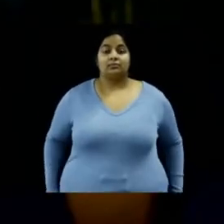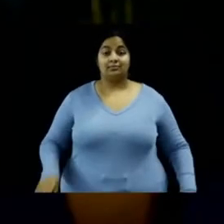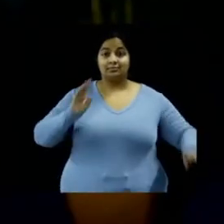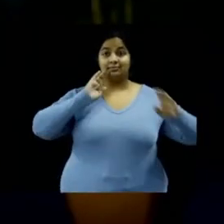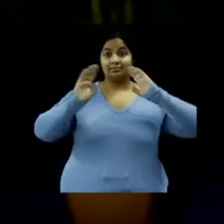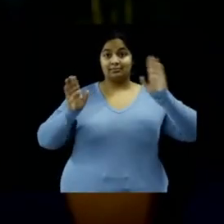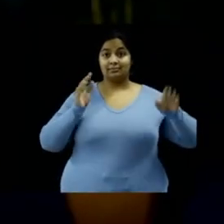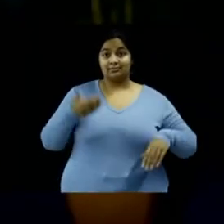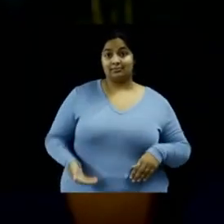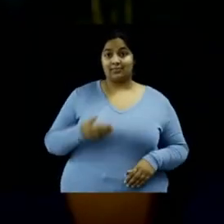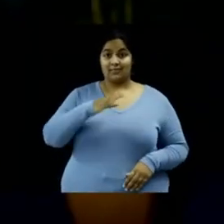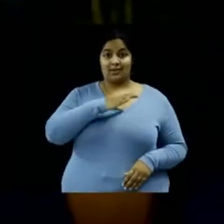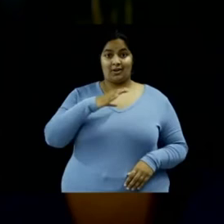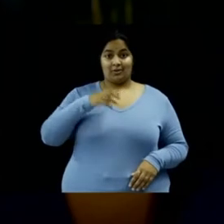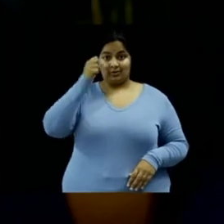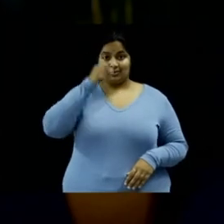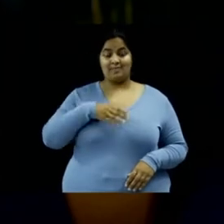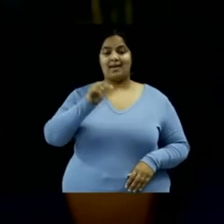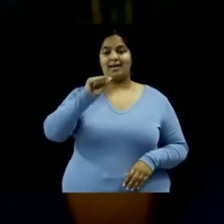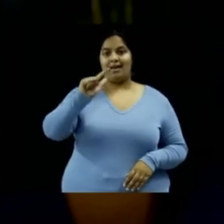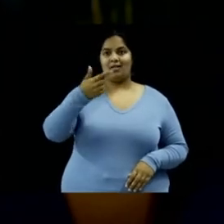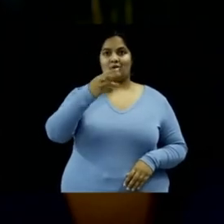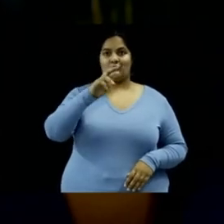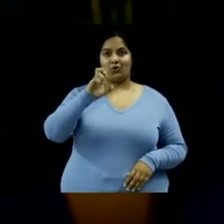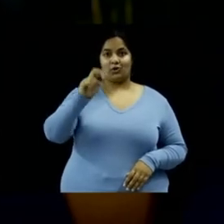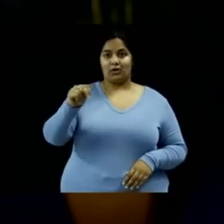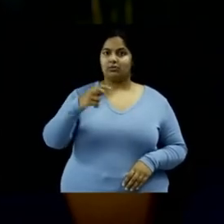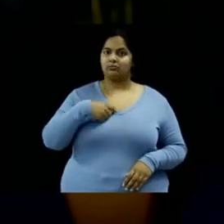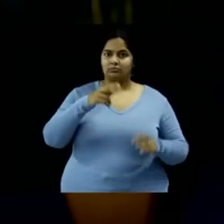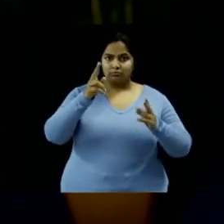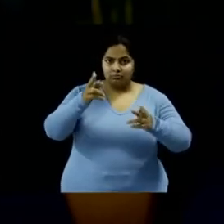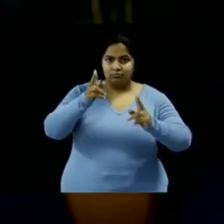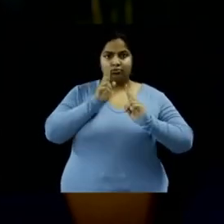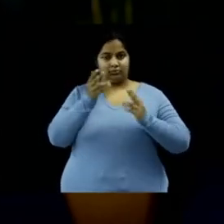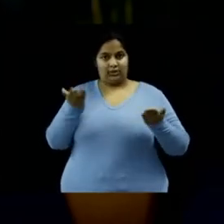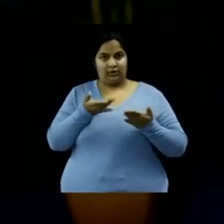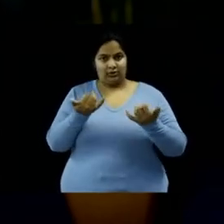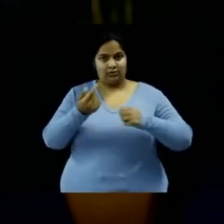Hello, I'm your Congressman Al Green, and I'm honored to be with you today.